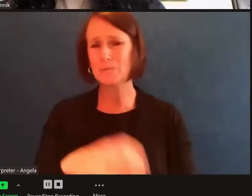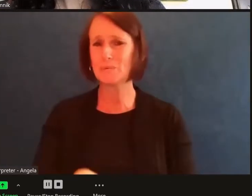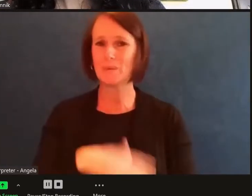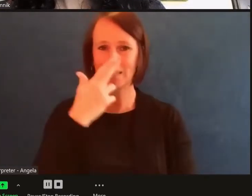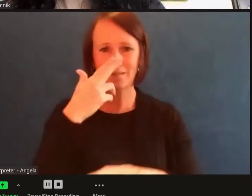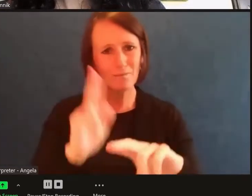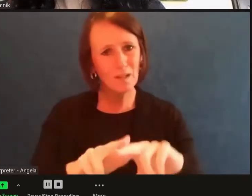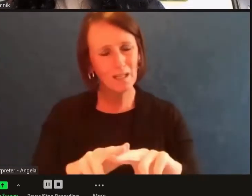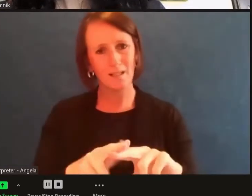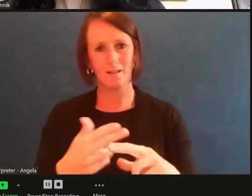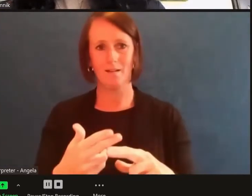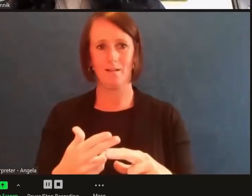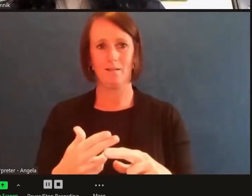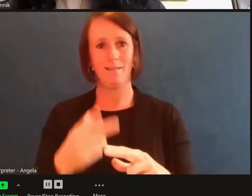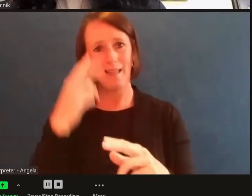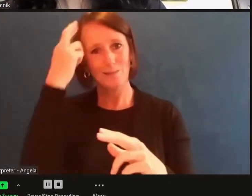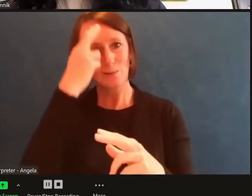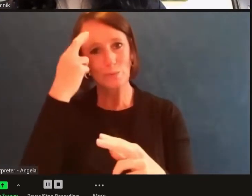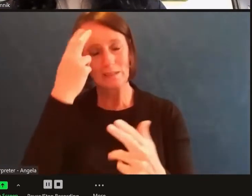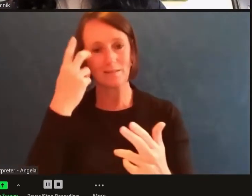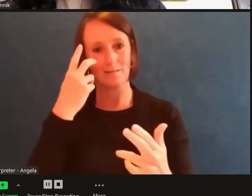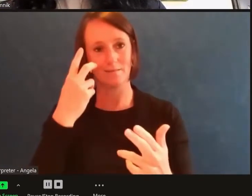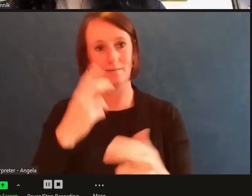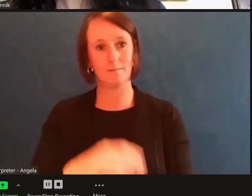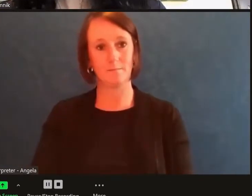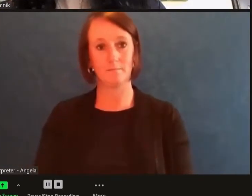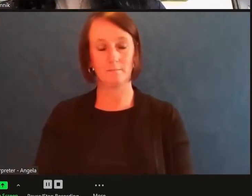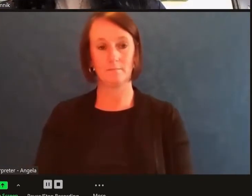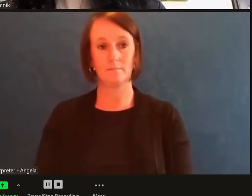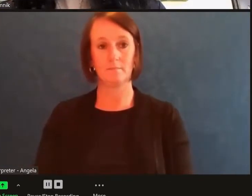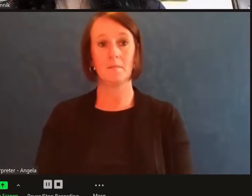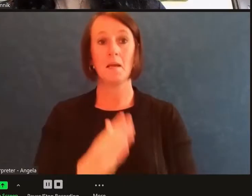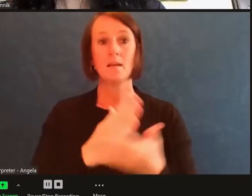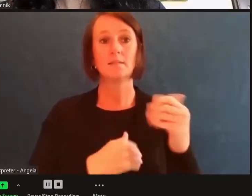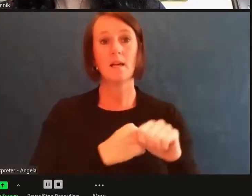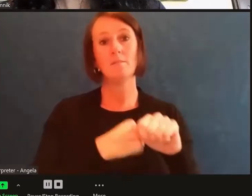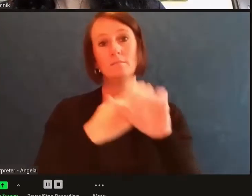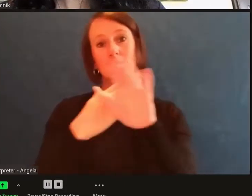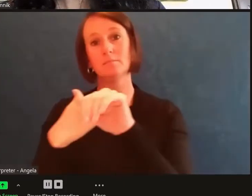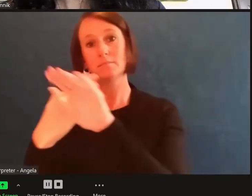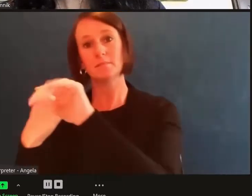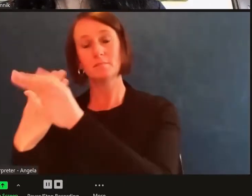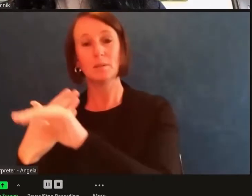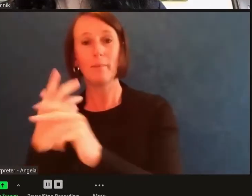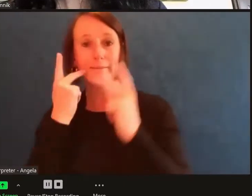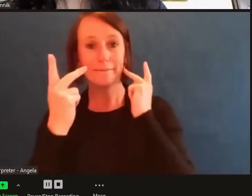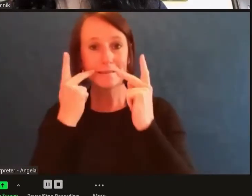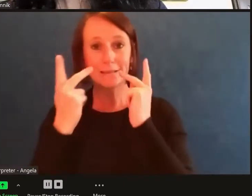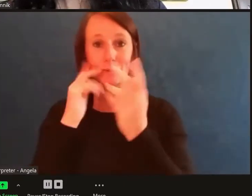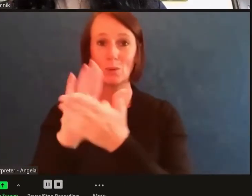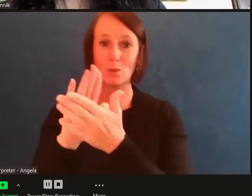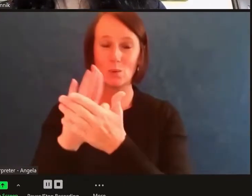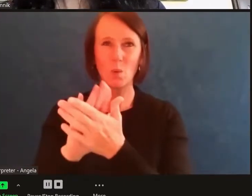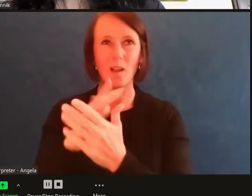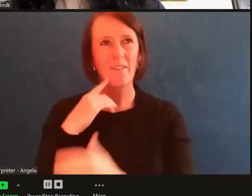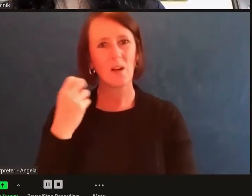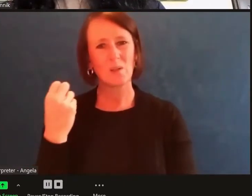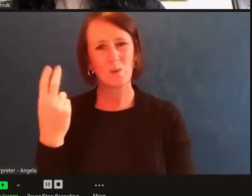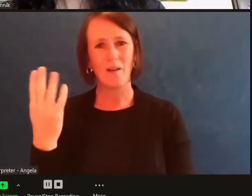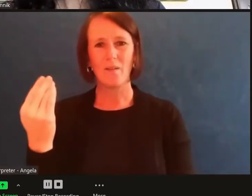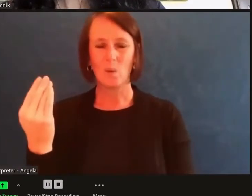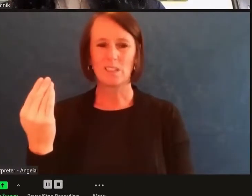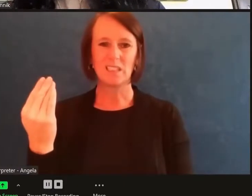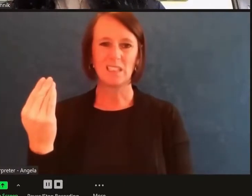fun. I'm doing some virtual visits now. I'm going to be reaching out to schools. I've got 12 or 14 lined up. It's not the